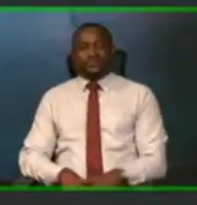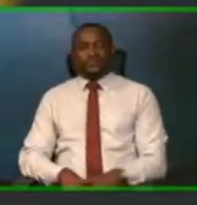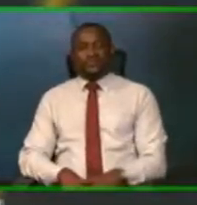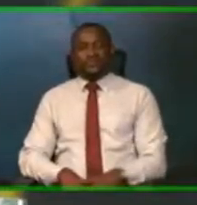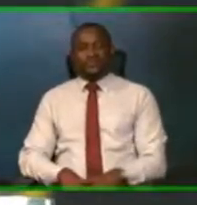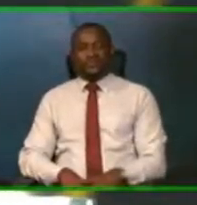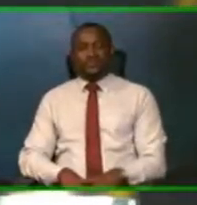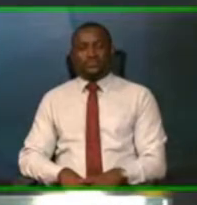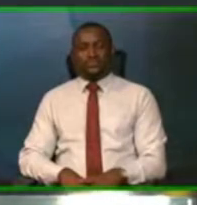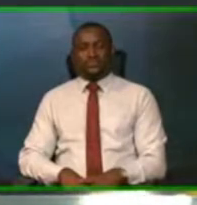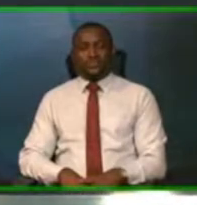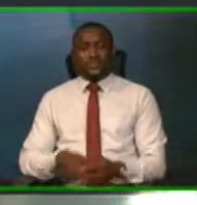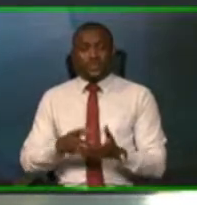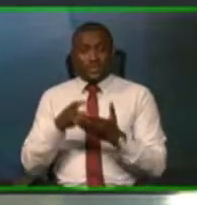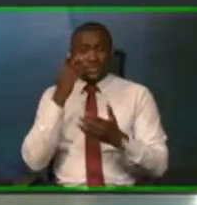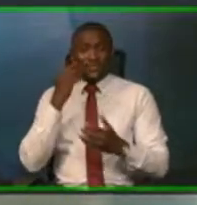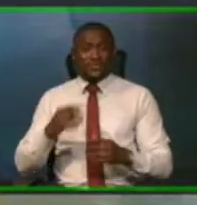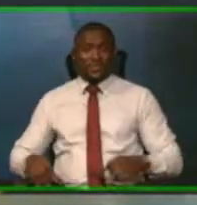Is someone learning?